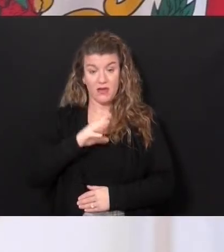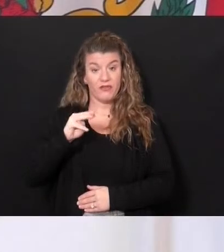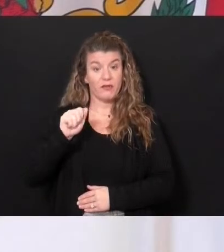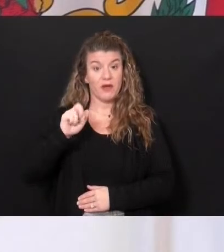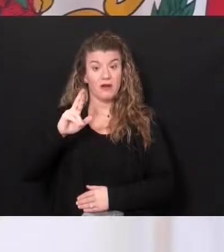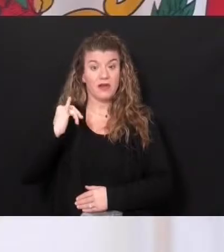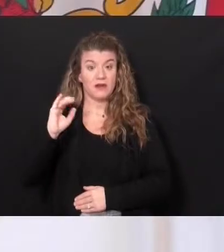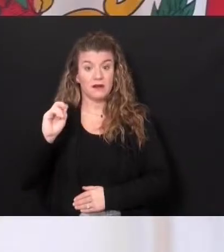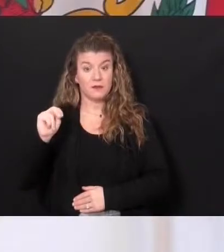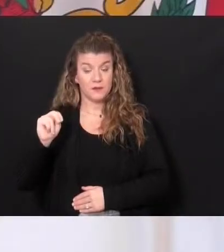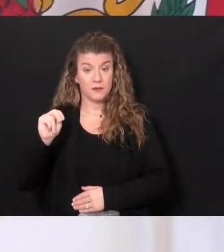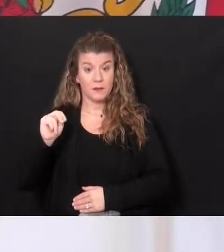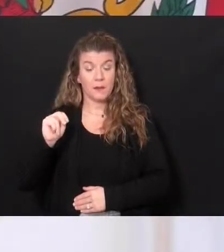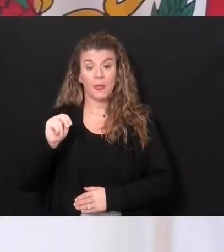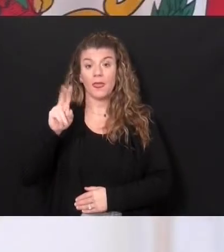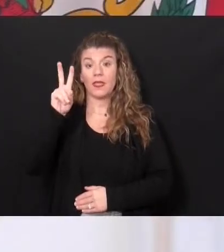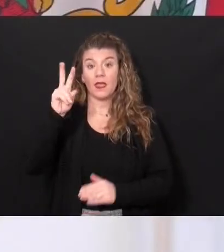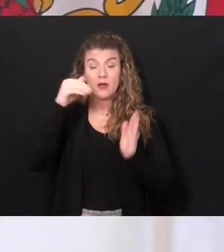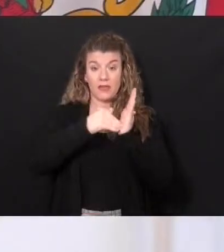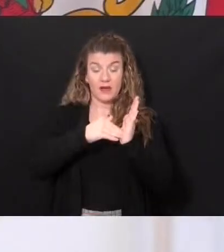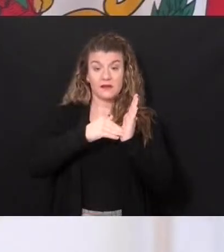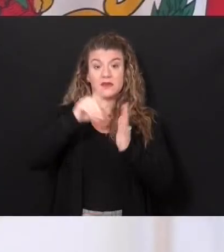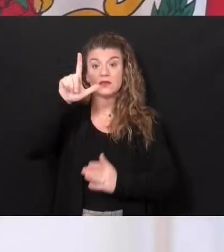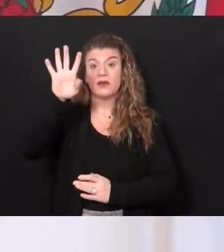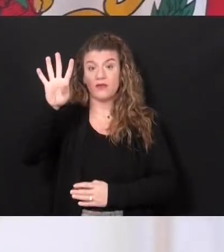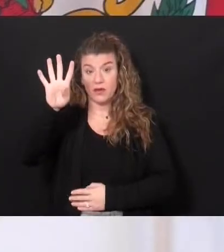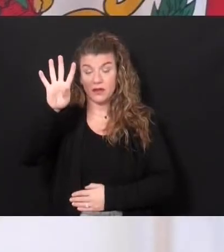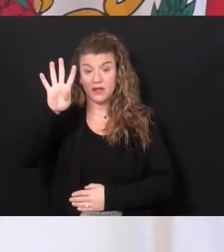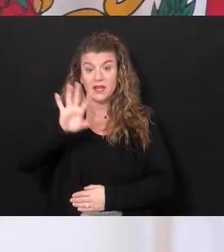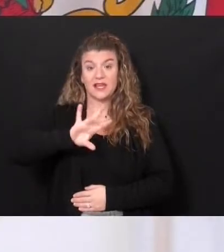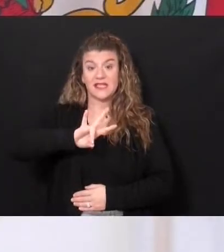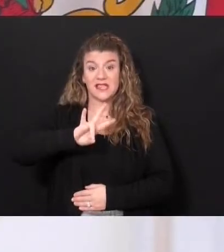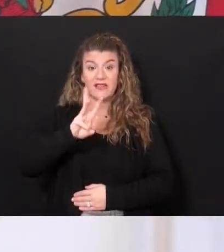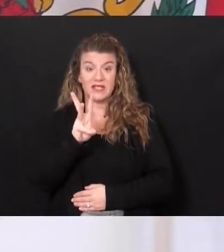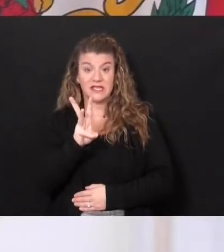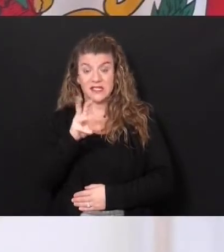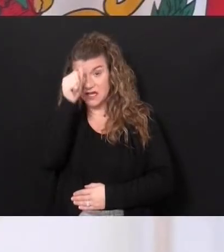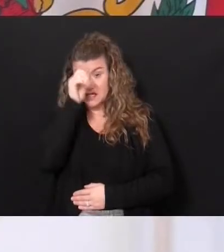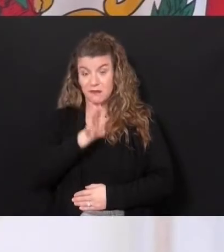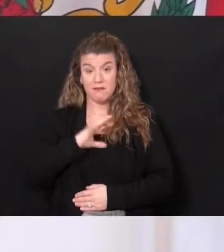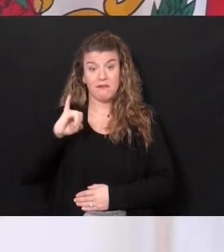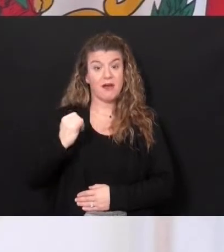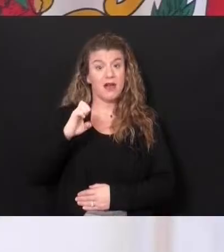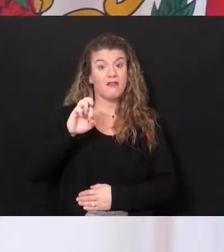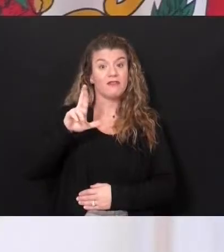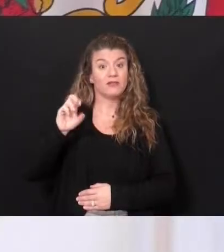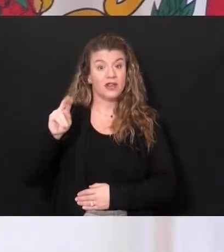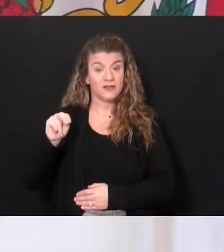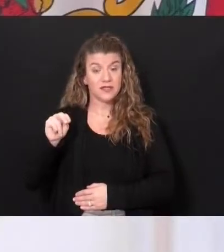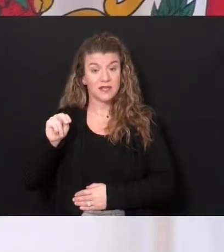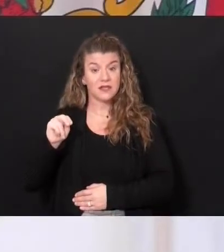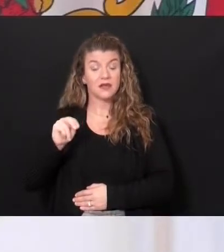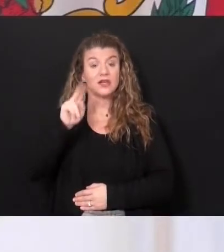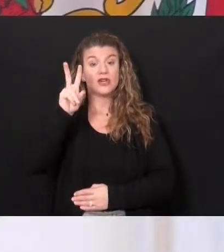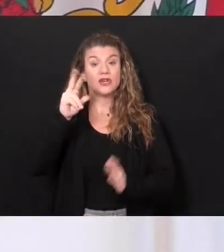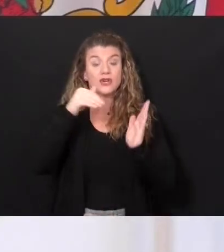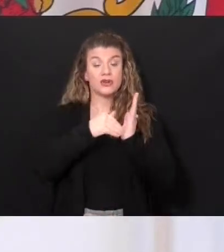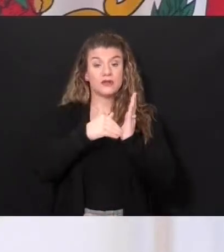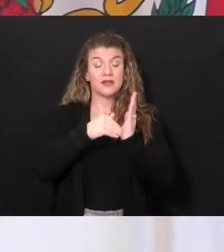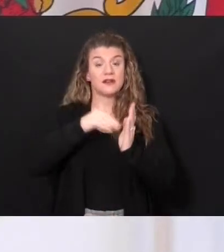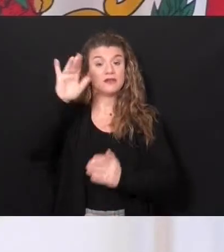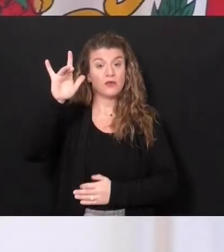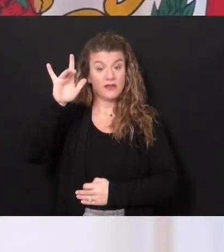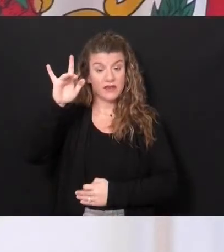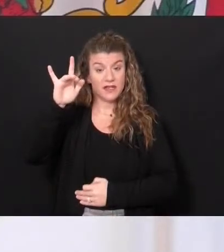Marion County. The 2024 death, a 76-year-old male from Jefferson County. The